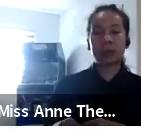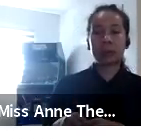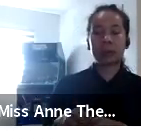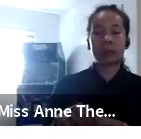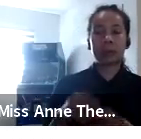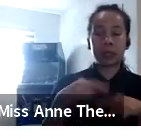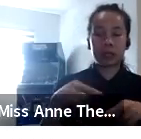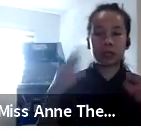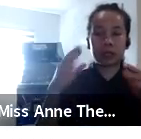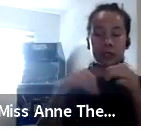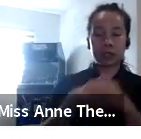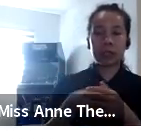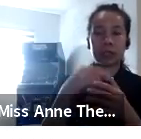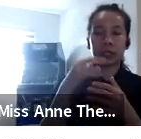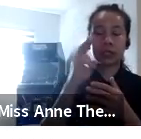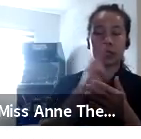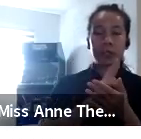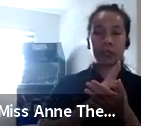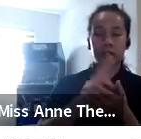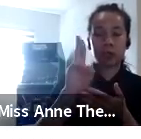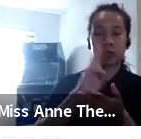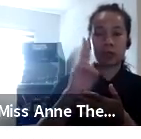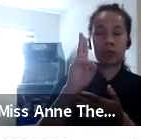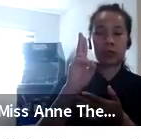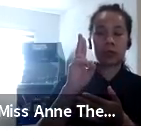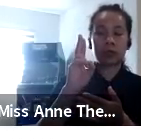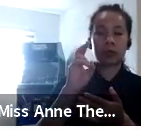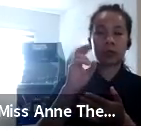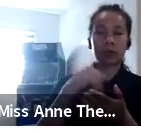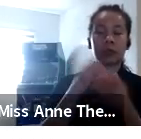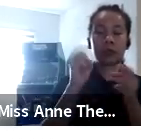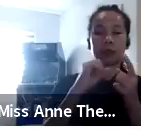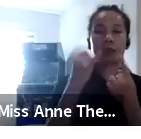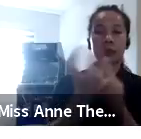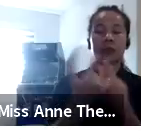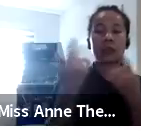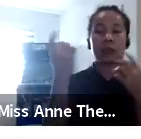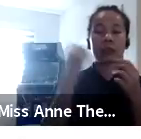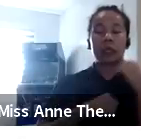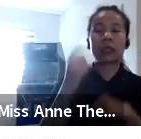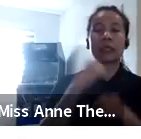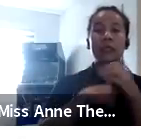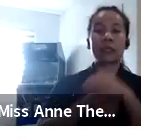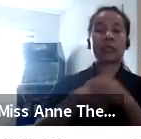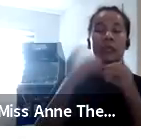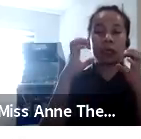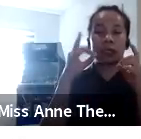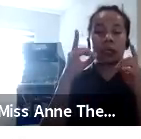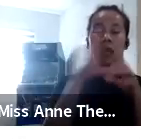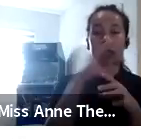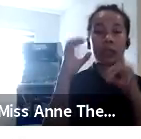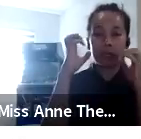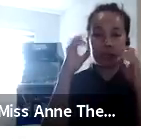the University Research Center for Social Sciences and Education. But